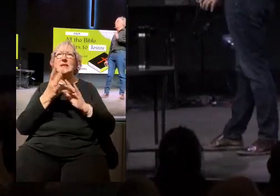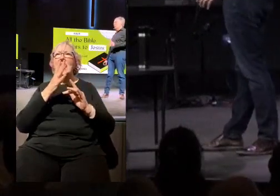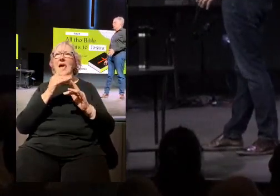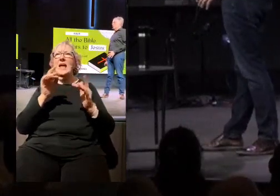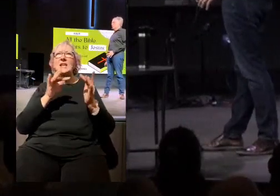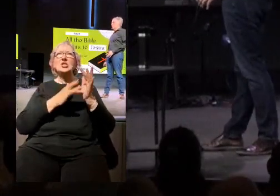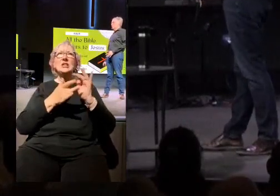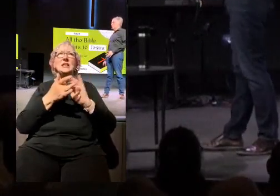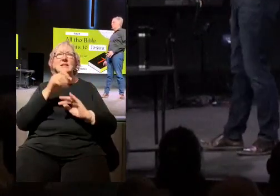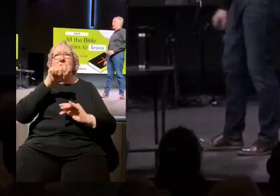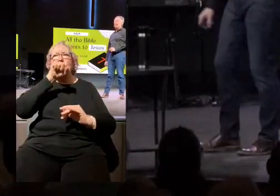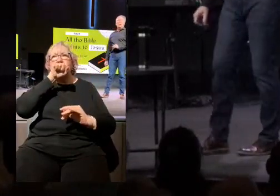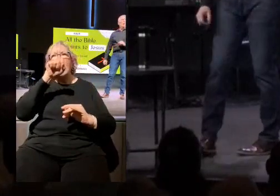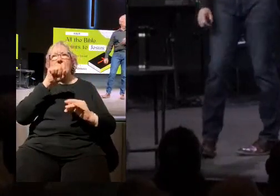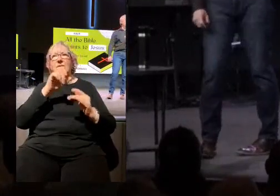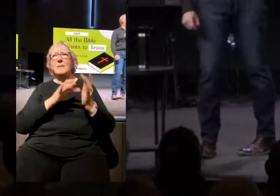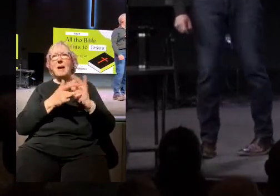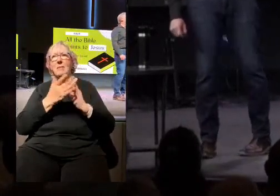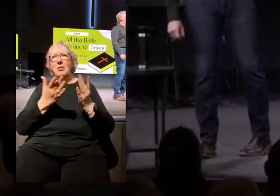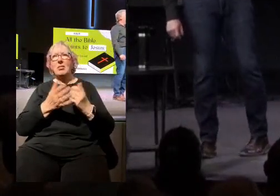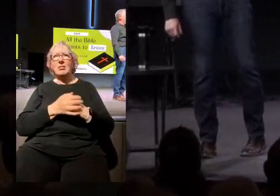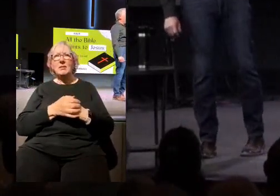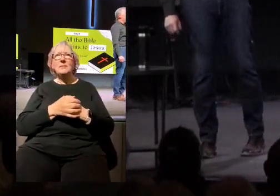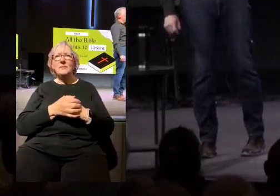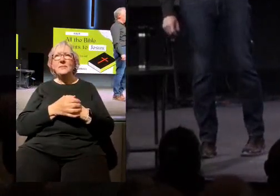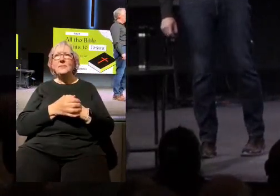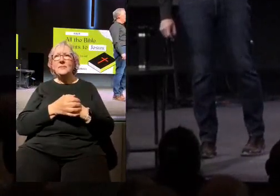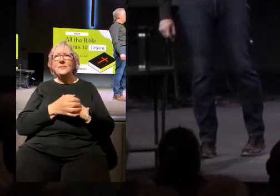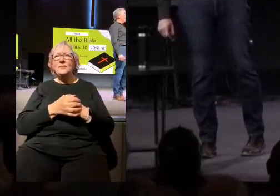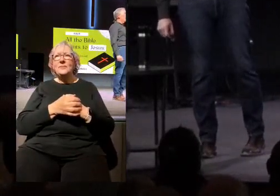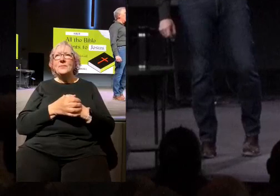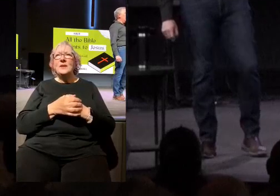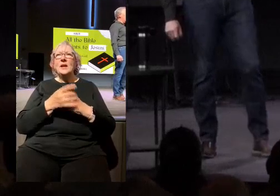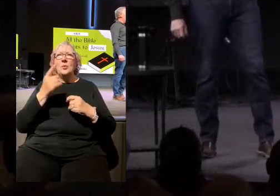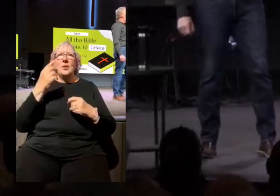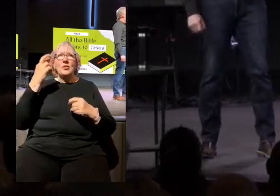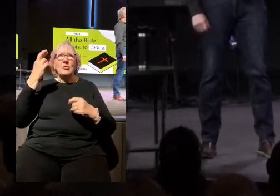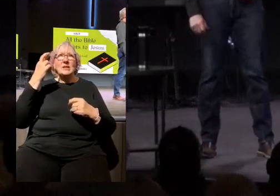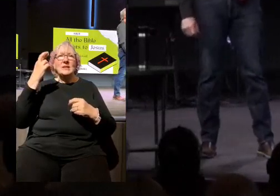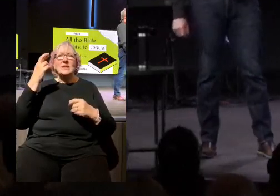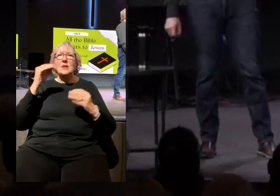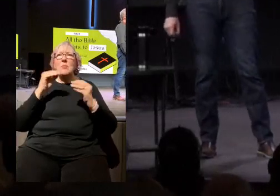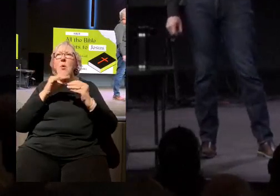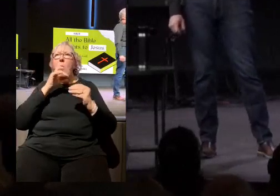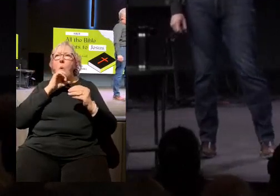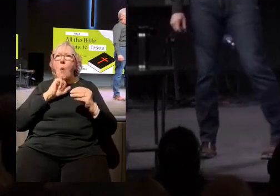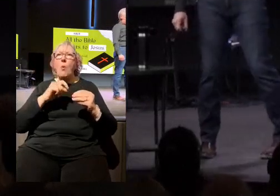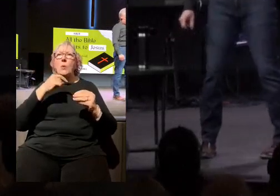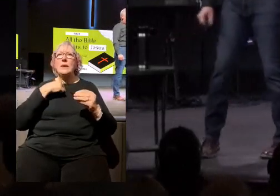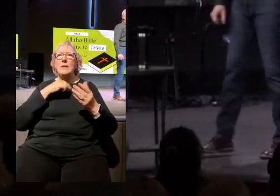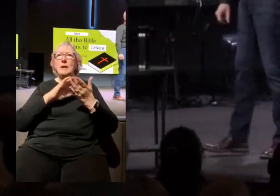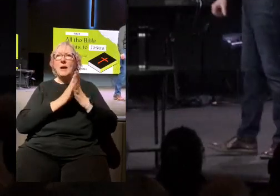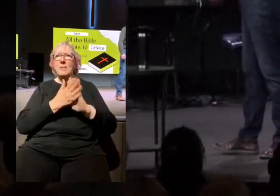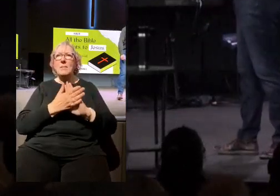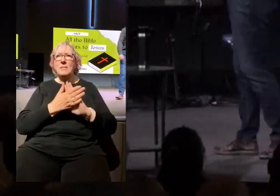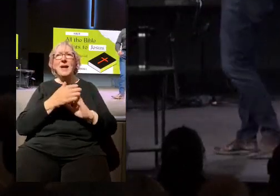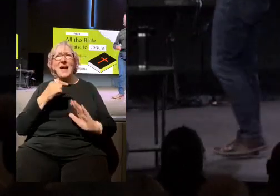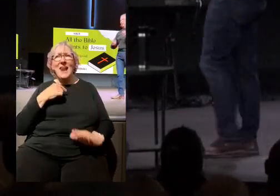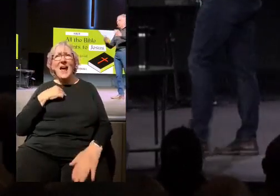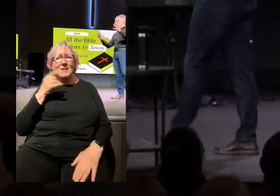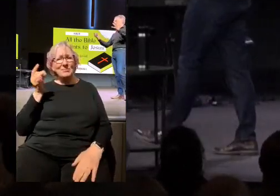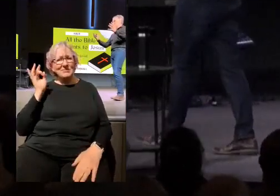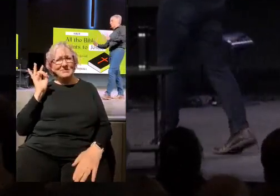Bible. This is what one of the reasons, the older I am, and I'm kind of wicked old, depending on